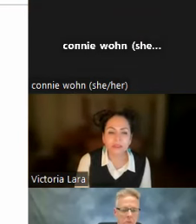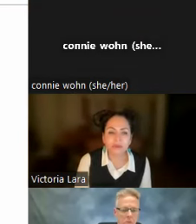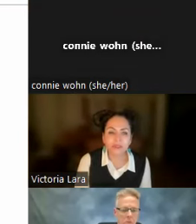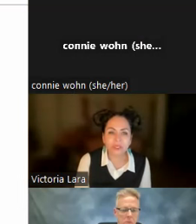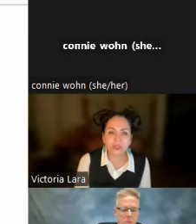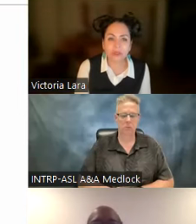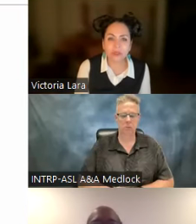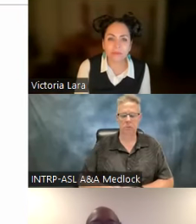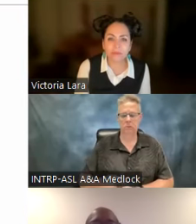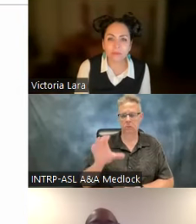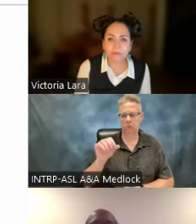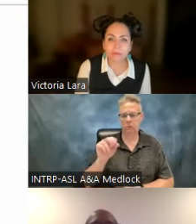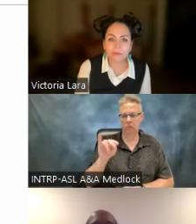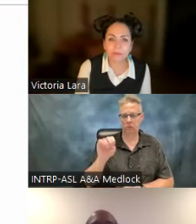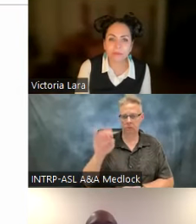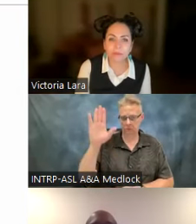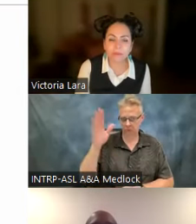Yes, Commissioner Connie?